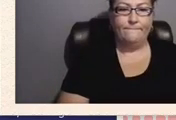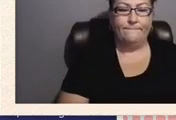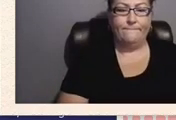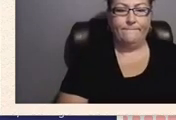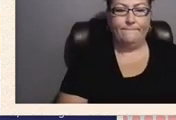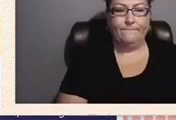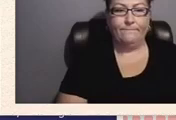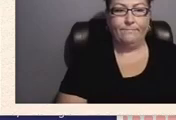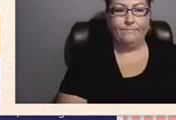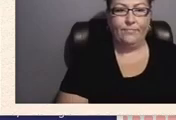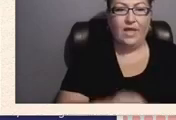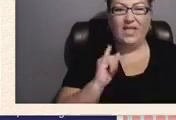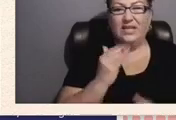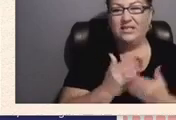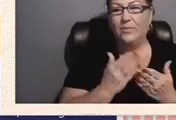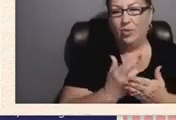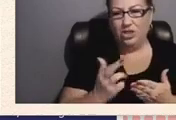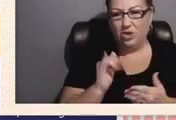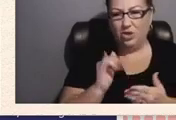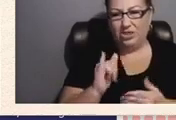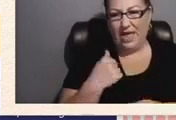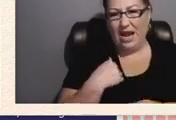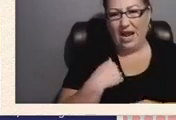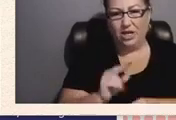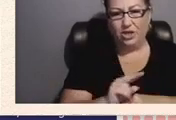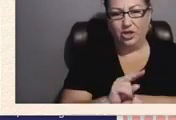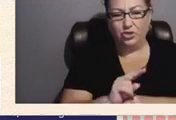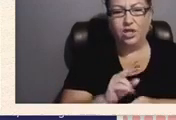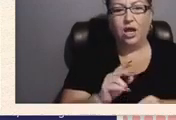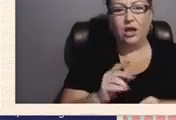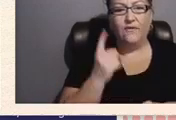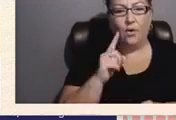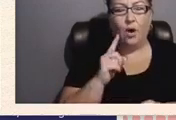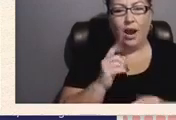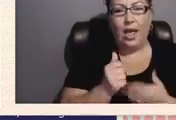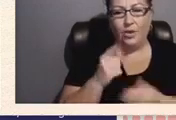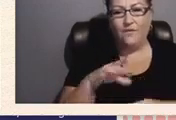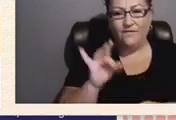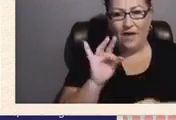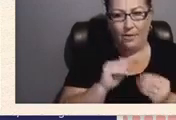These are some of the resources that I attach in regards to helping you find more